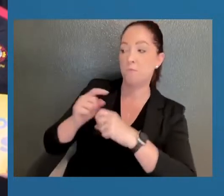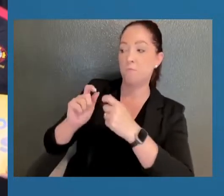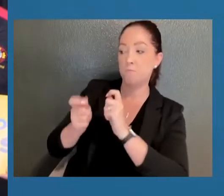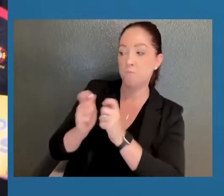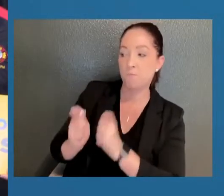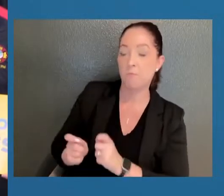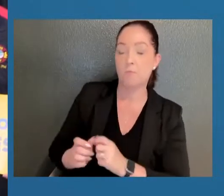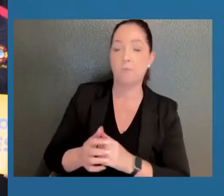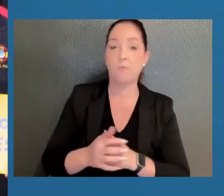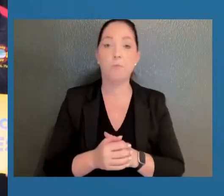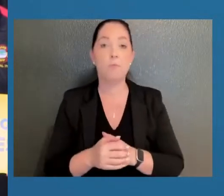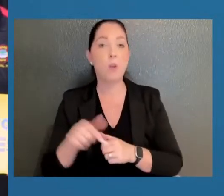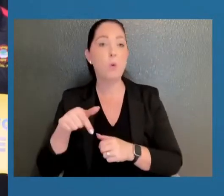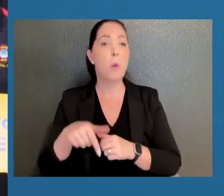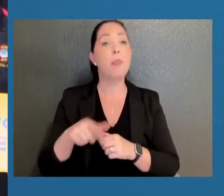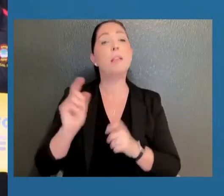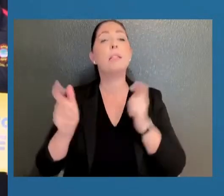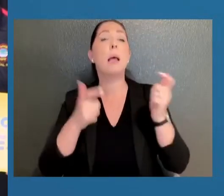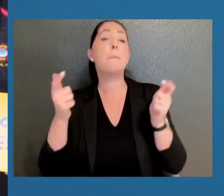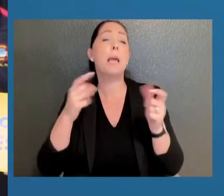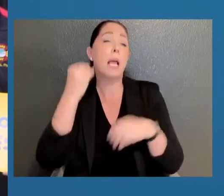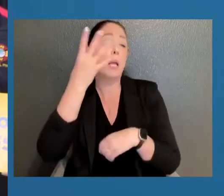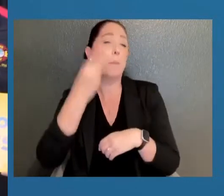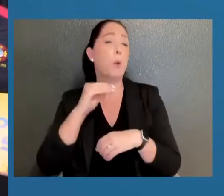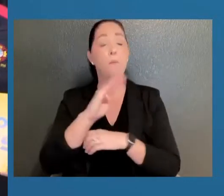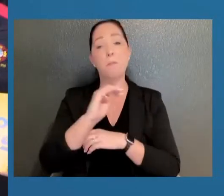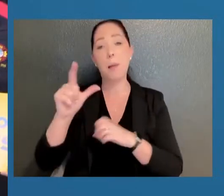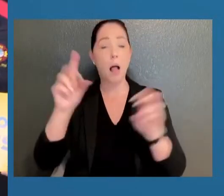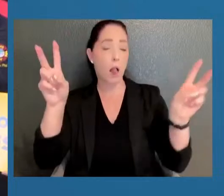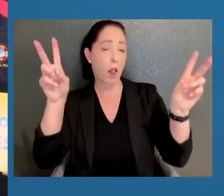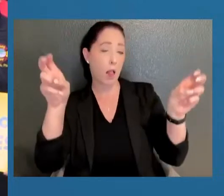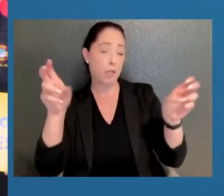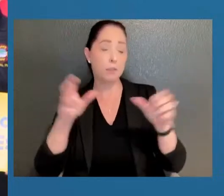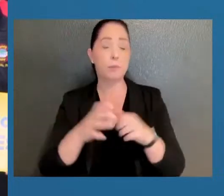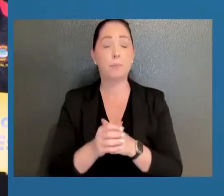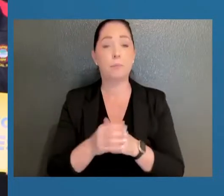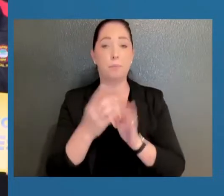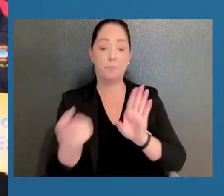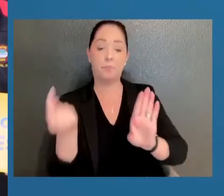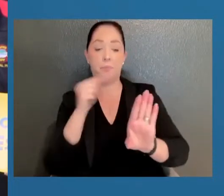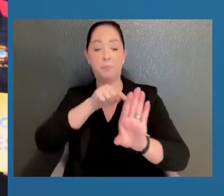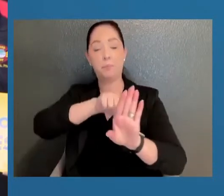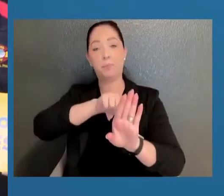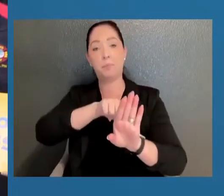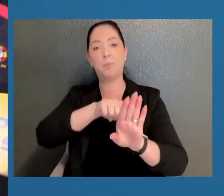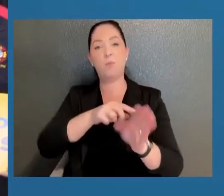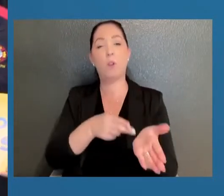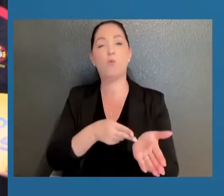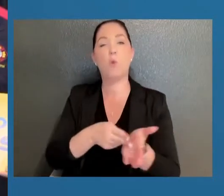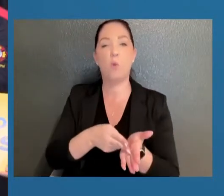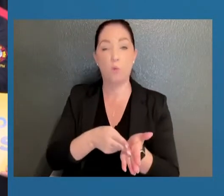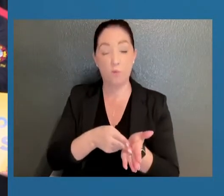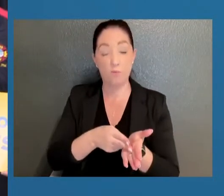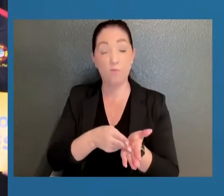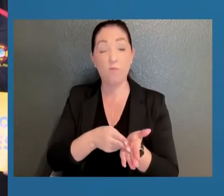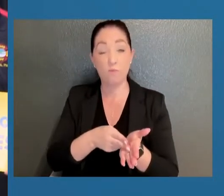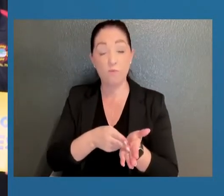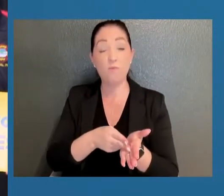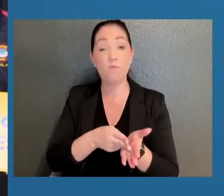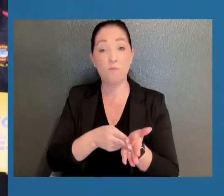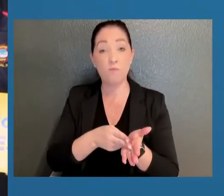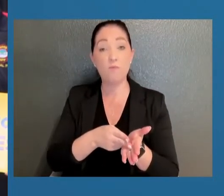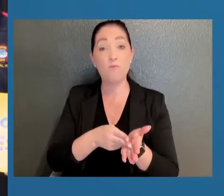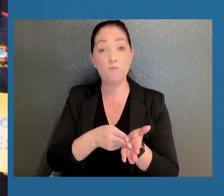the headlines and the political slogans, lies a harsh truth. Deep cuts